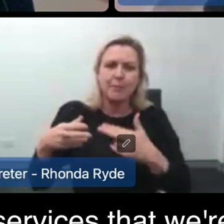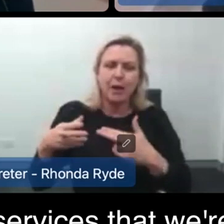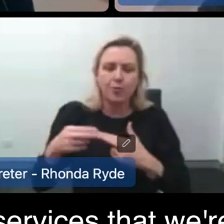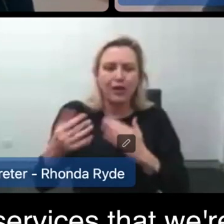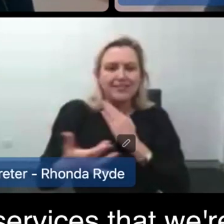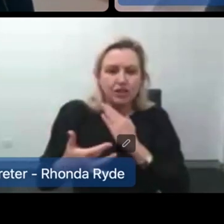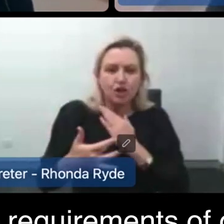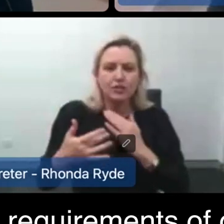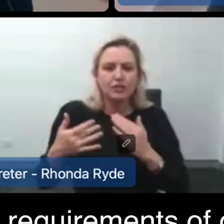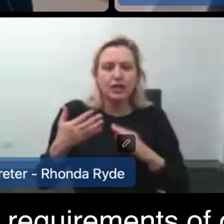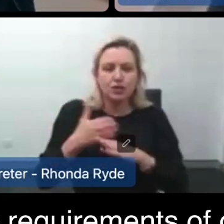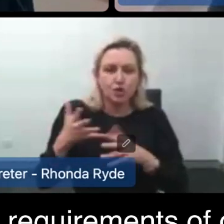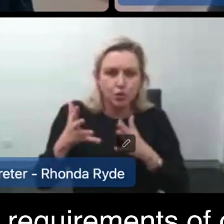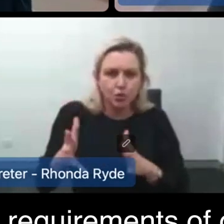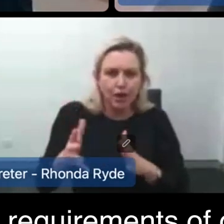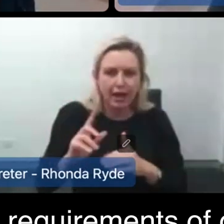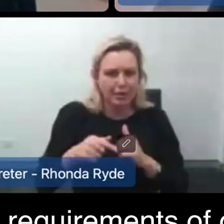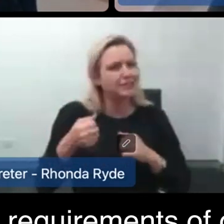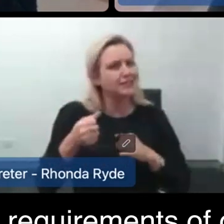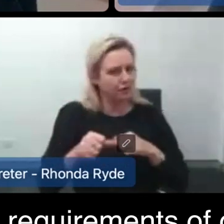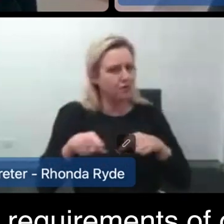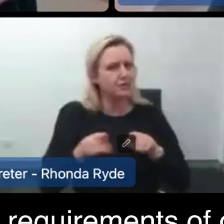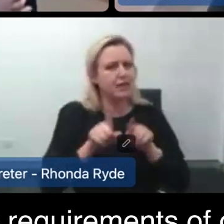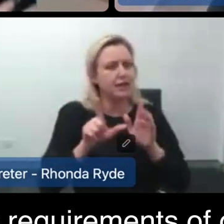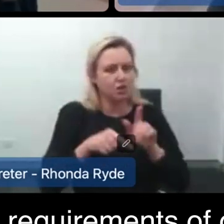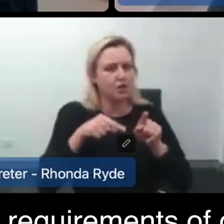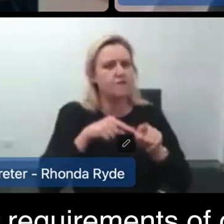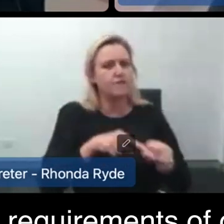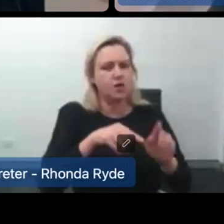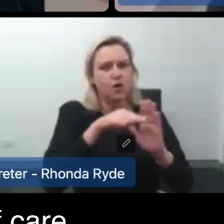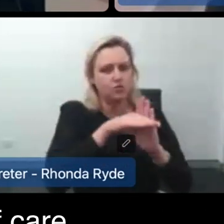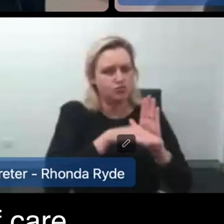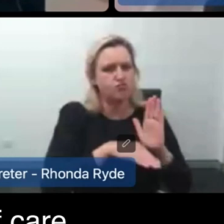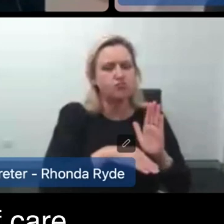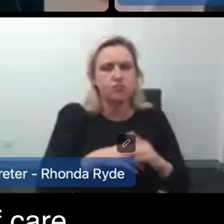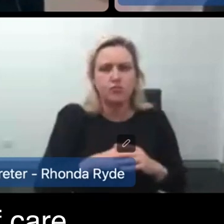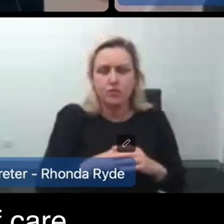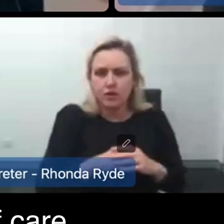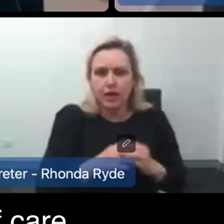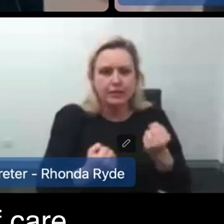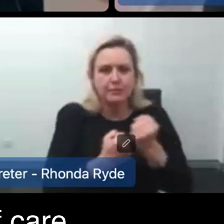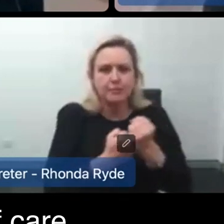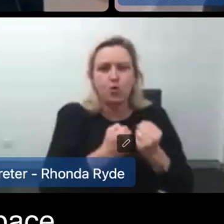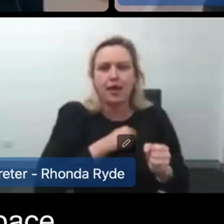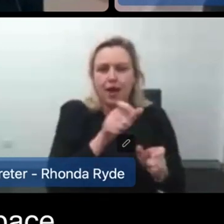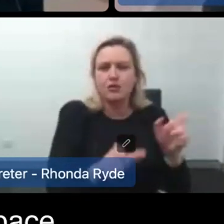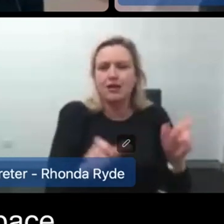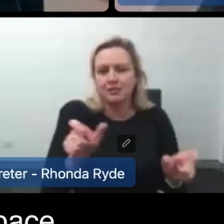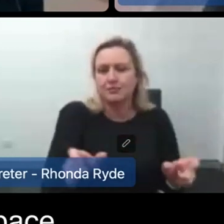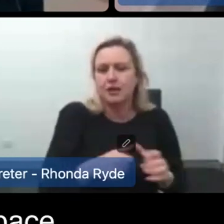our services that we're delivering are able to meet the requirements of our high standard of care.